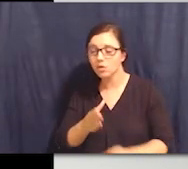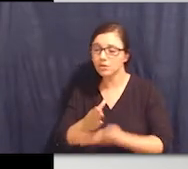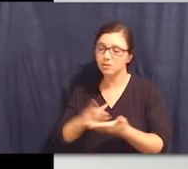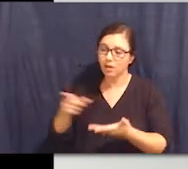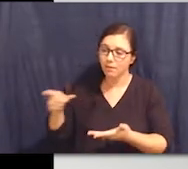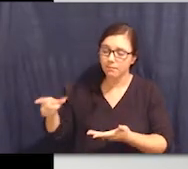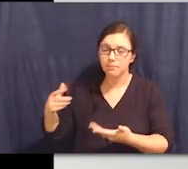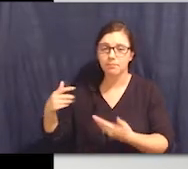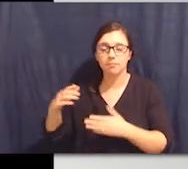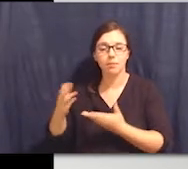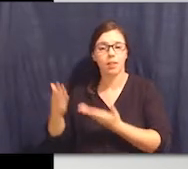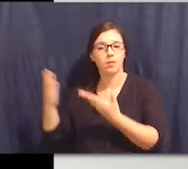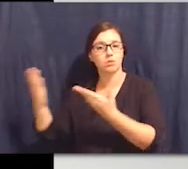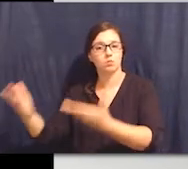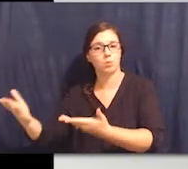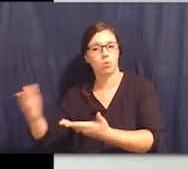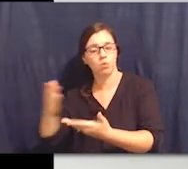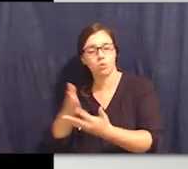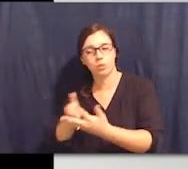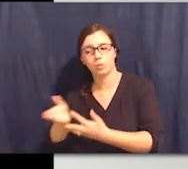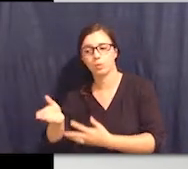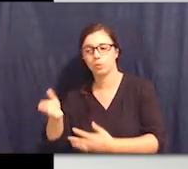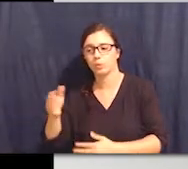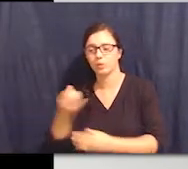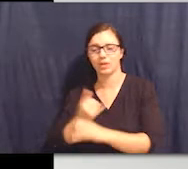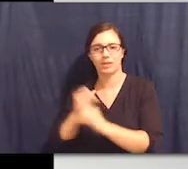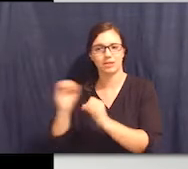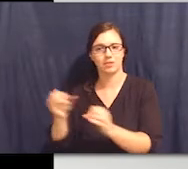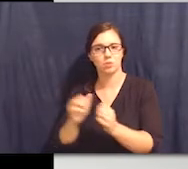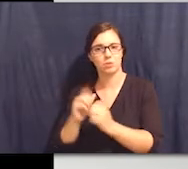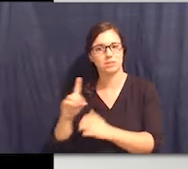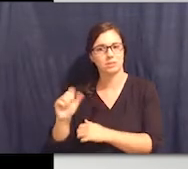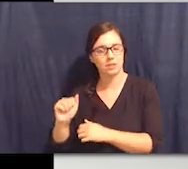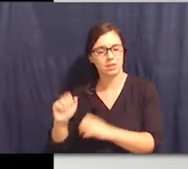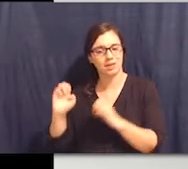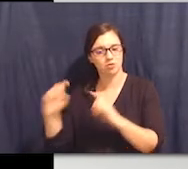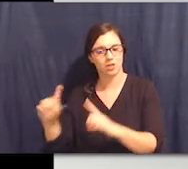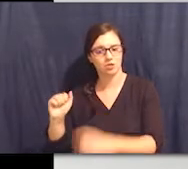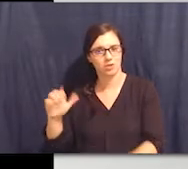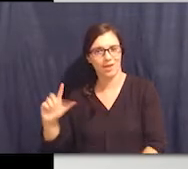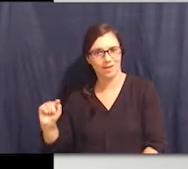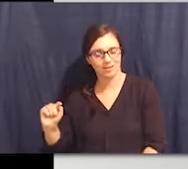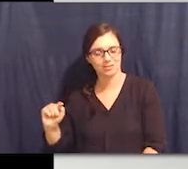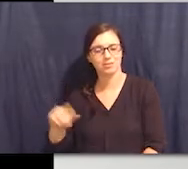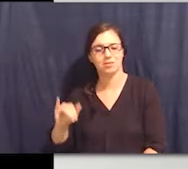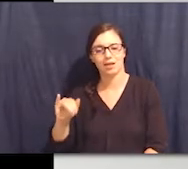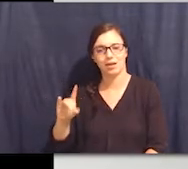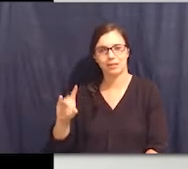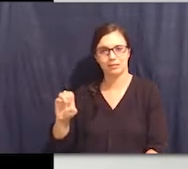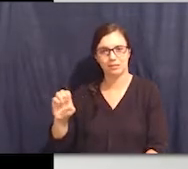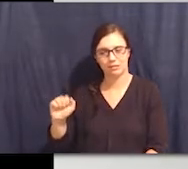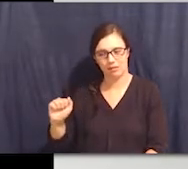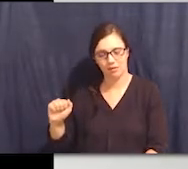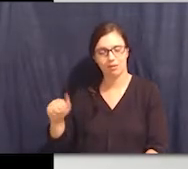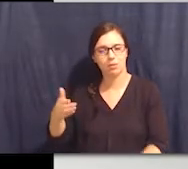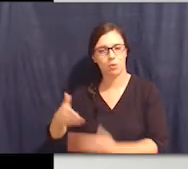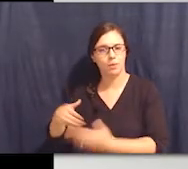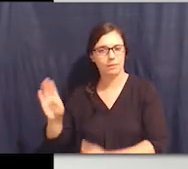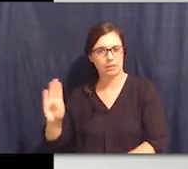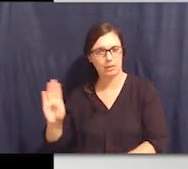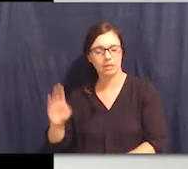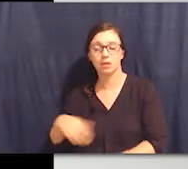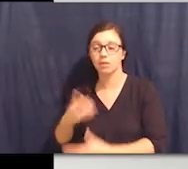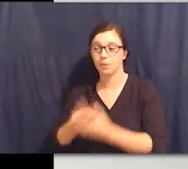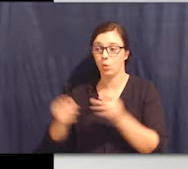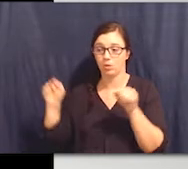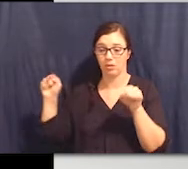with disabilities who are eligible via the Individuals with Disabilities Education Act, or IDEA Part B. And